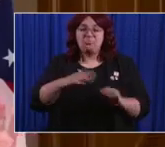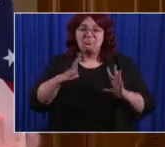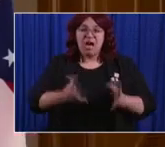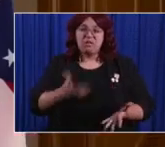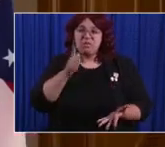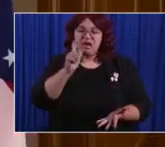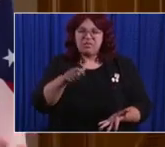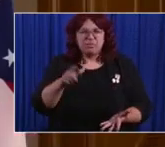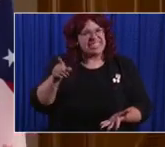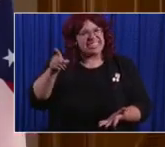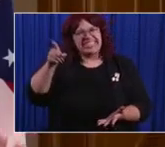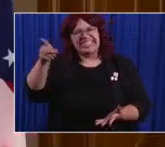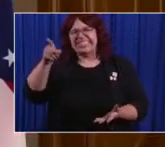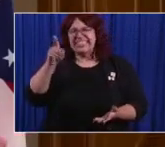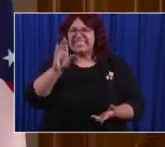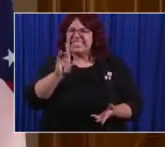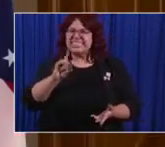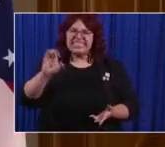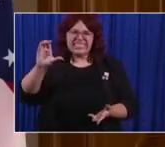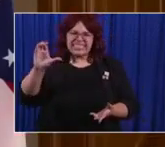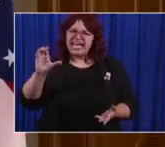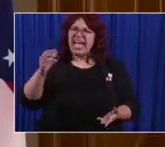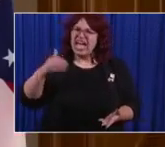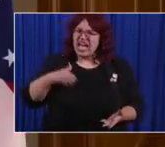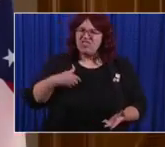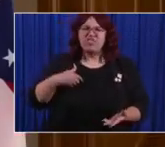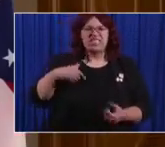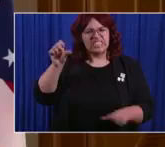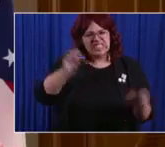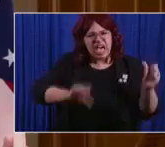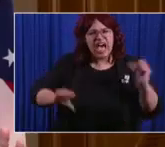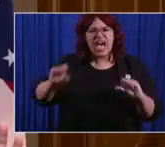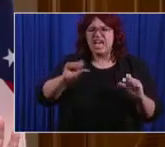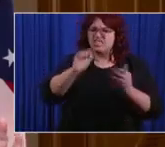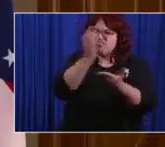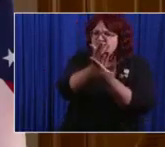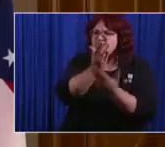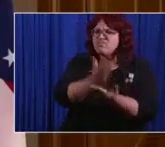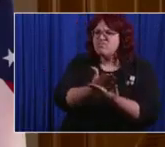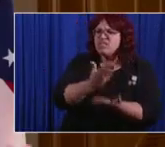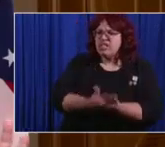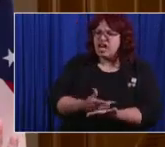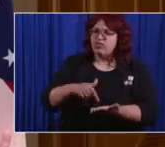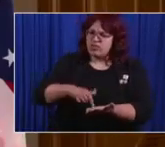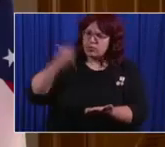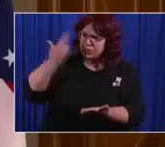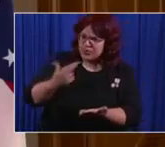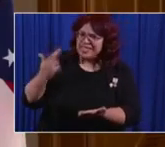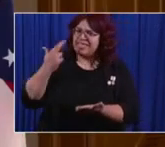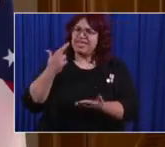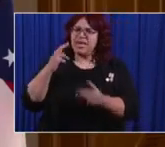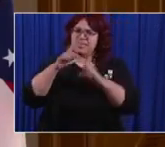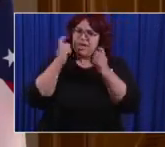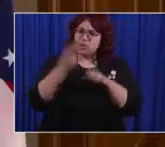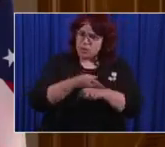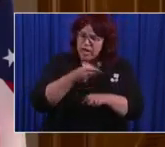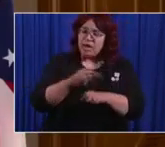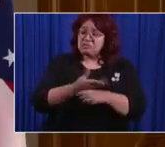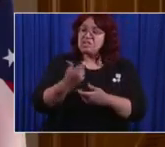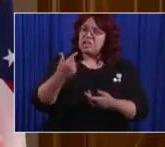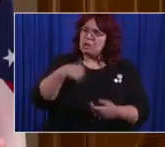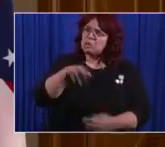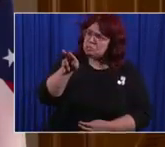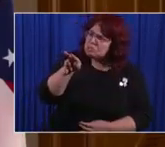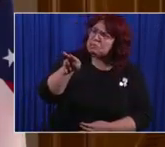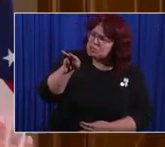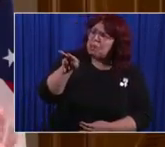down at the science behind what they are saying, we have all indication that they're spot on, that they are making a